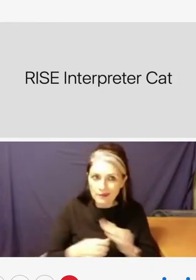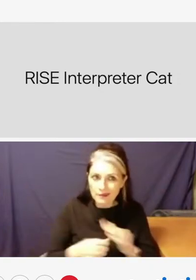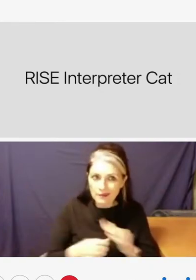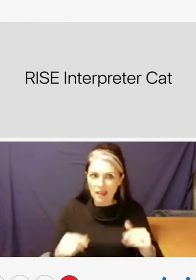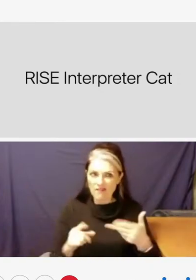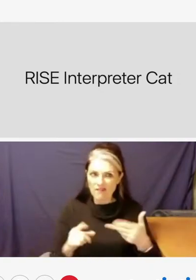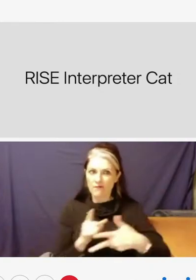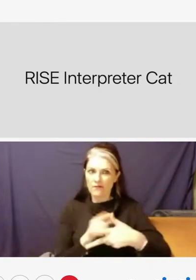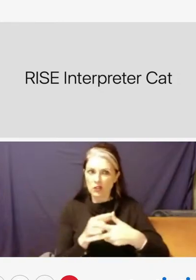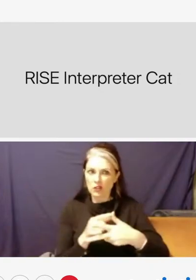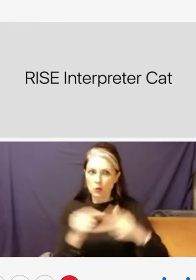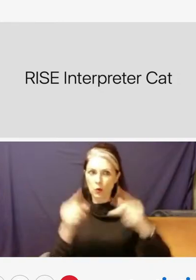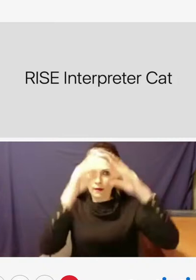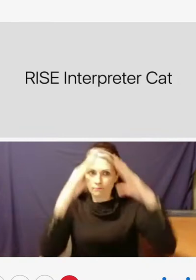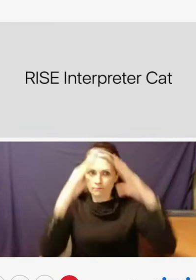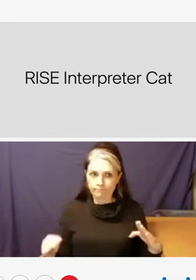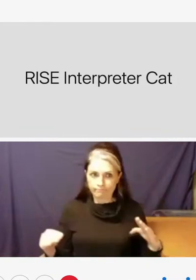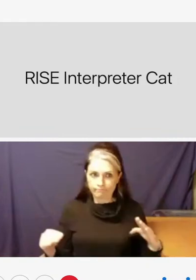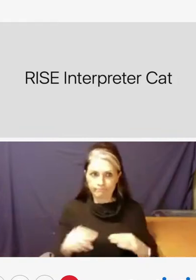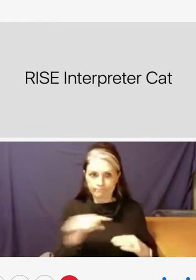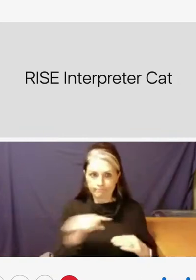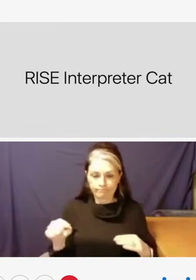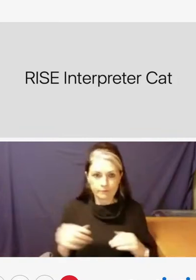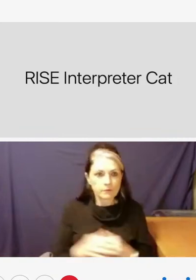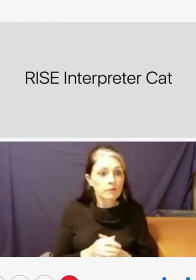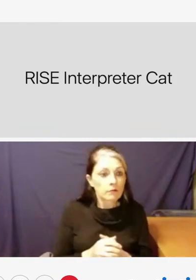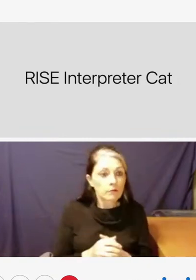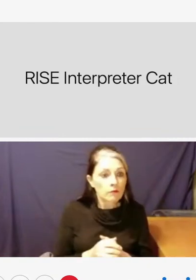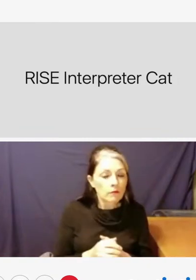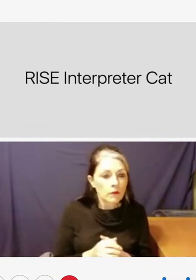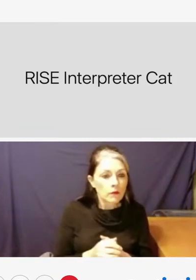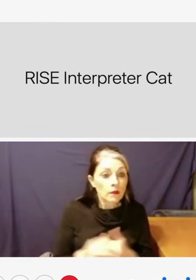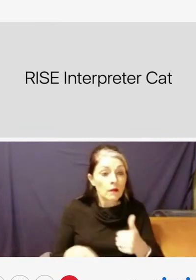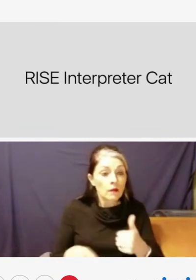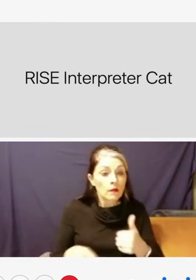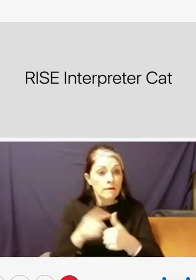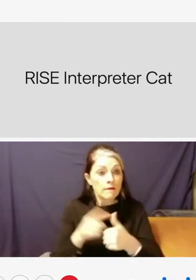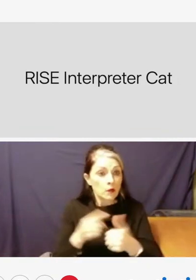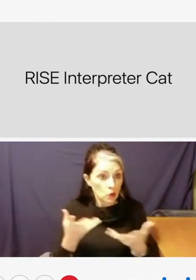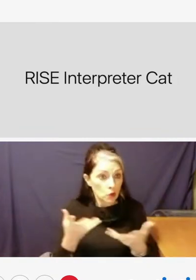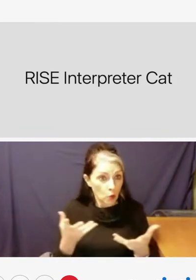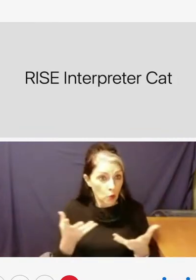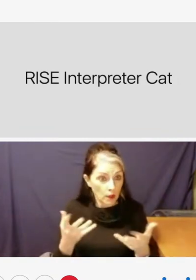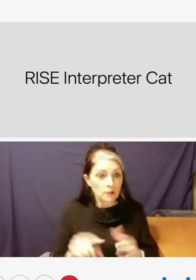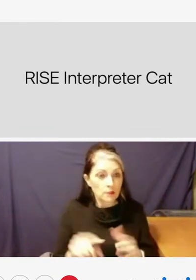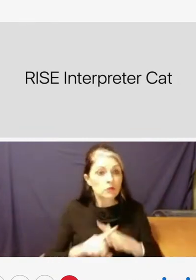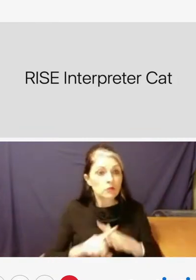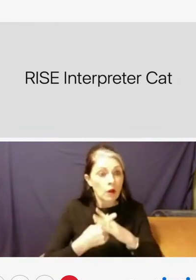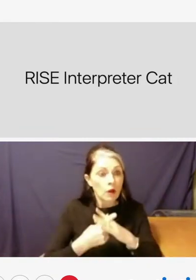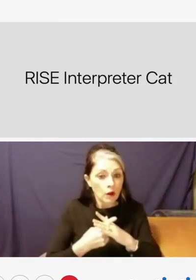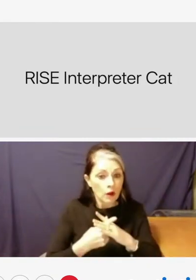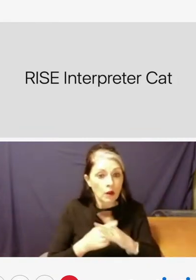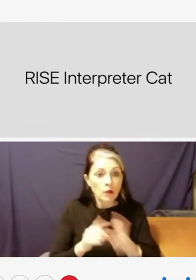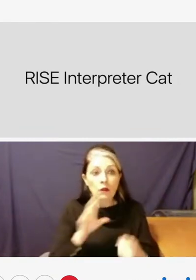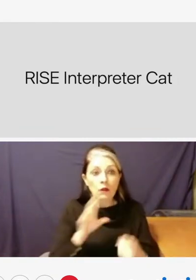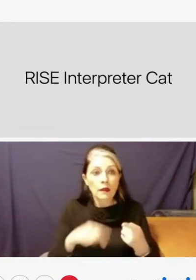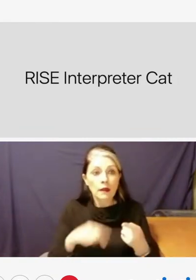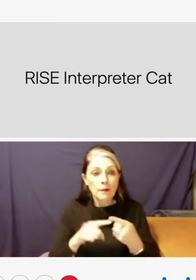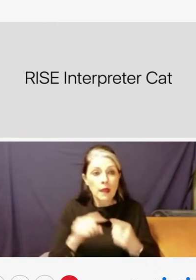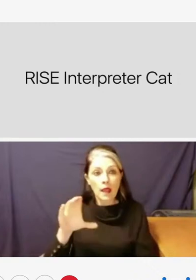Department next slide please first and foremost I want to begin uh by talking about our case management